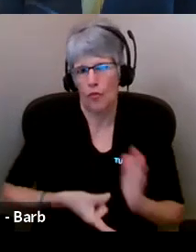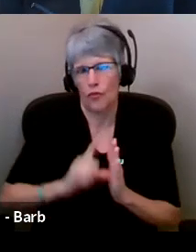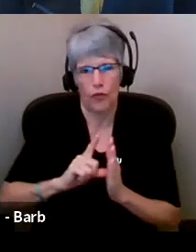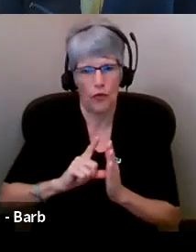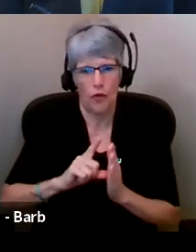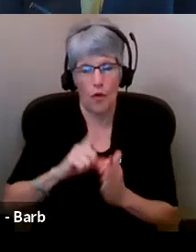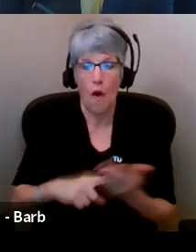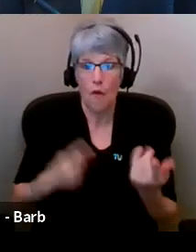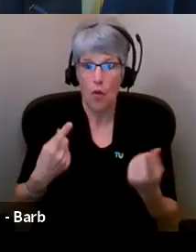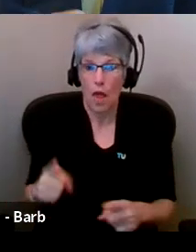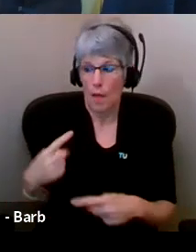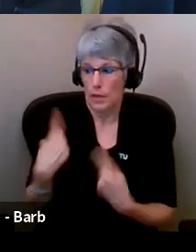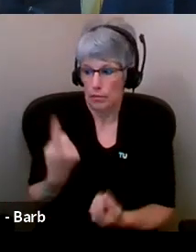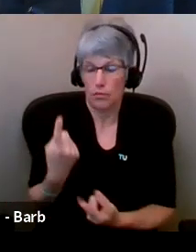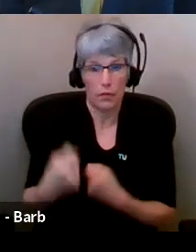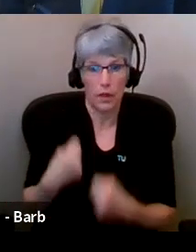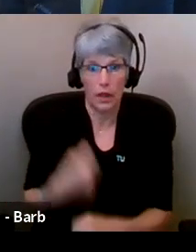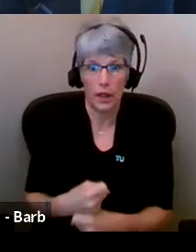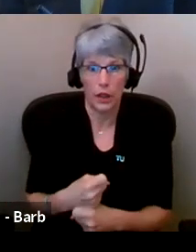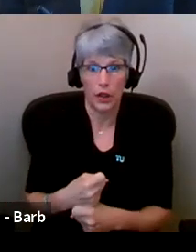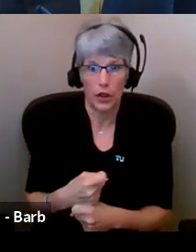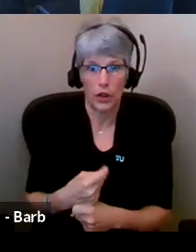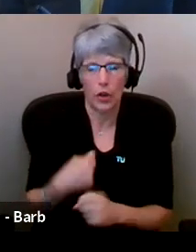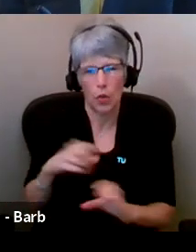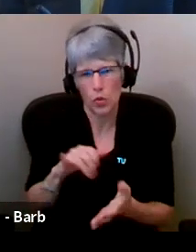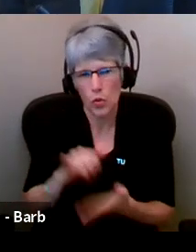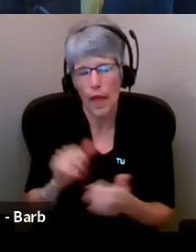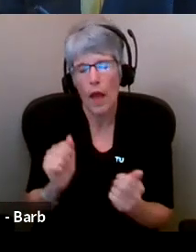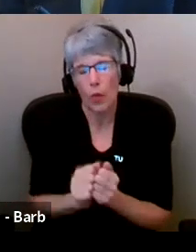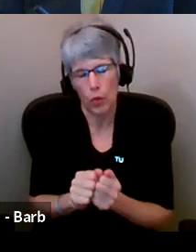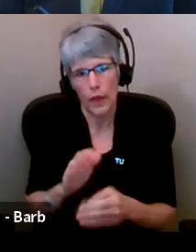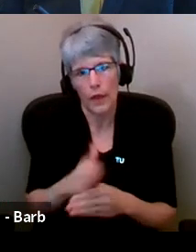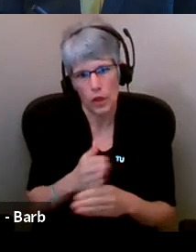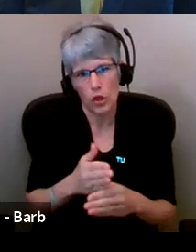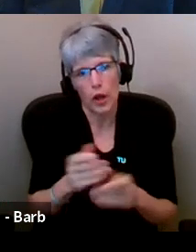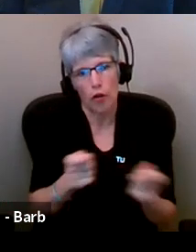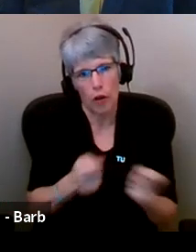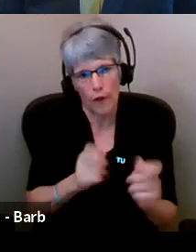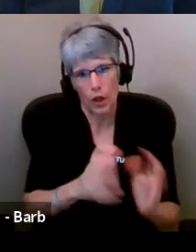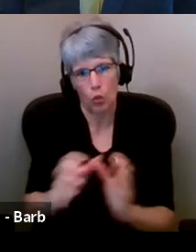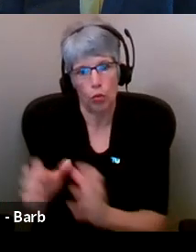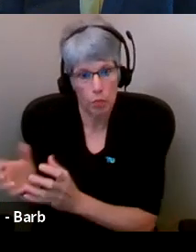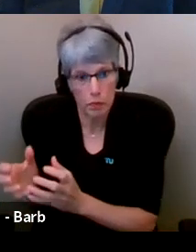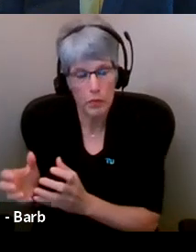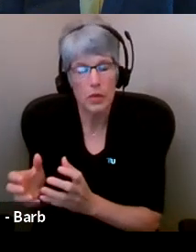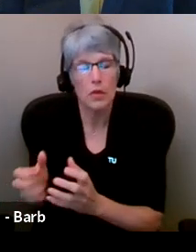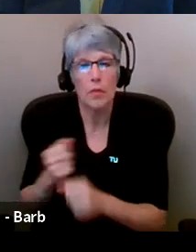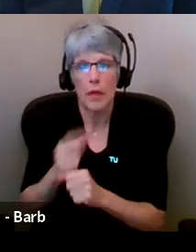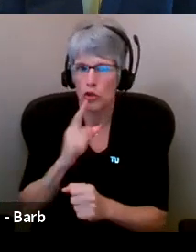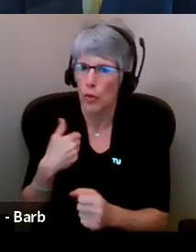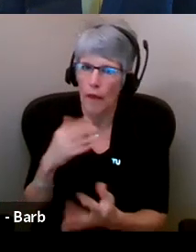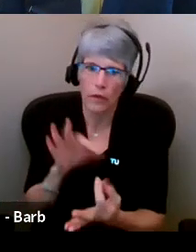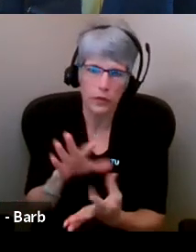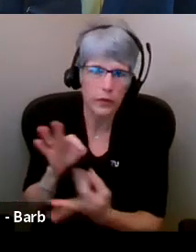what happened over the past year. And we'll do that in conjunction with our shared governance groups. We'll be sure to have input